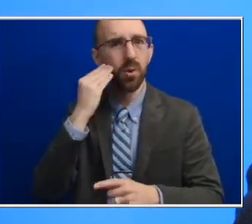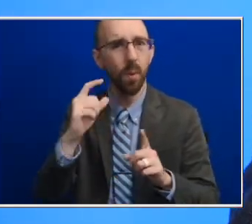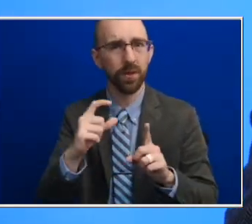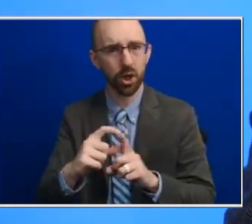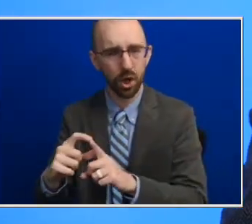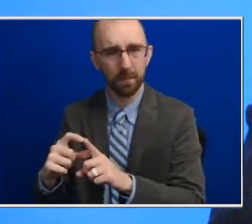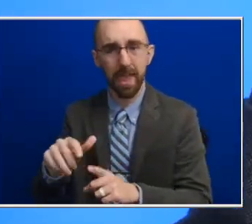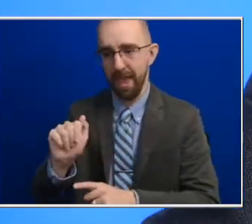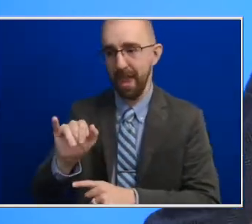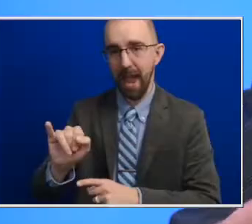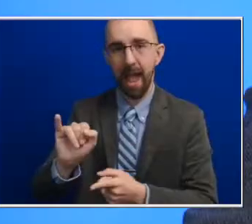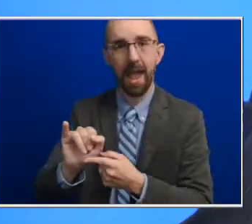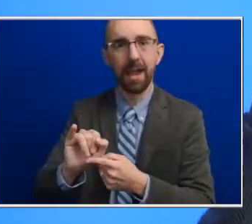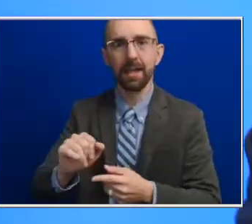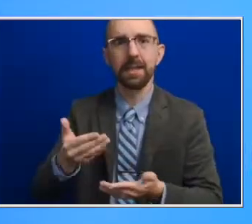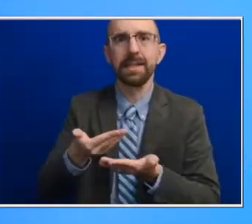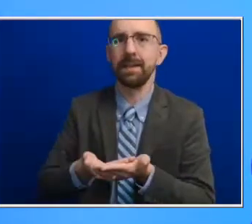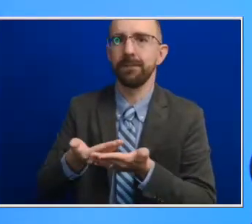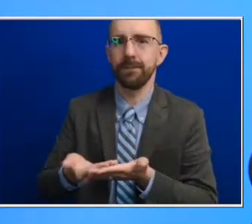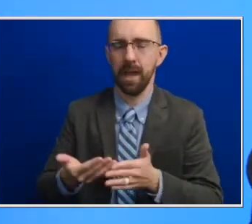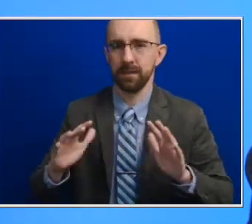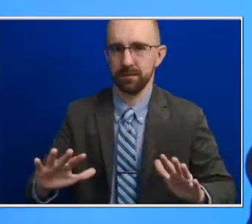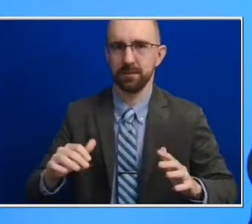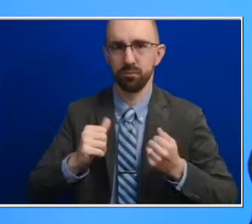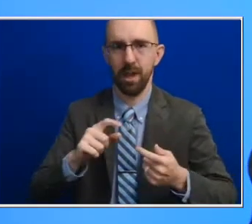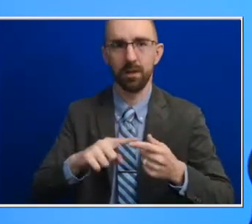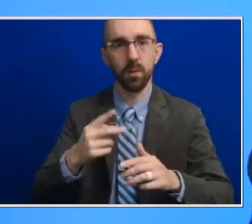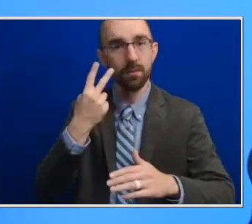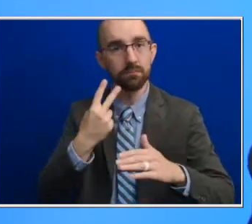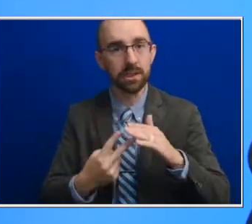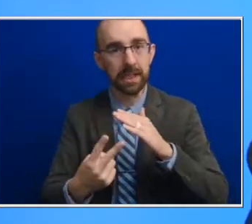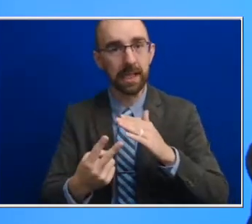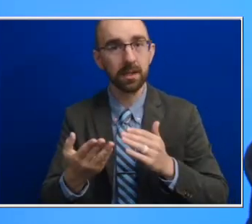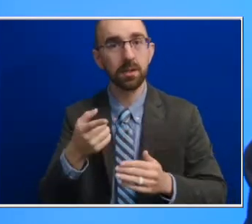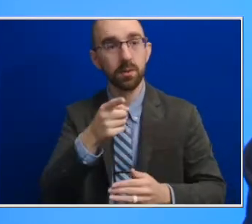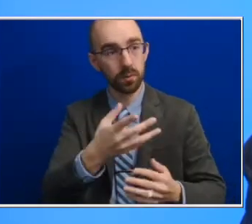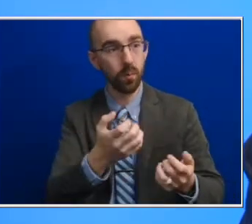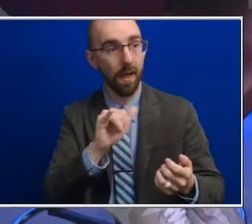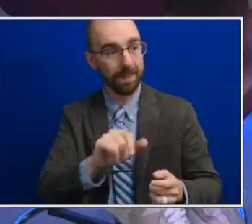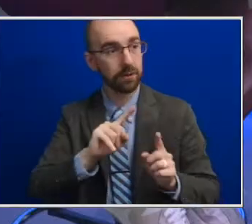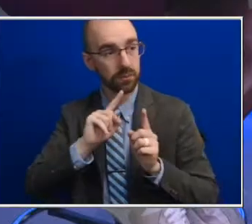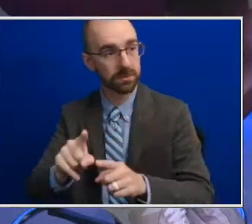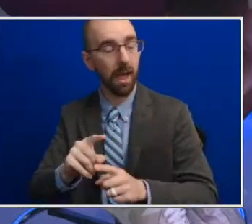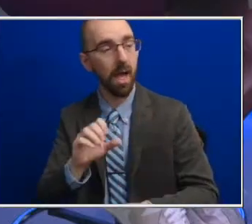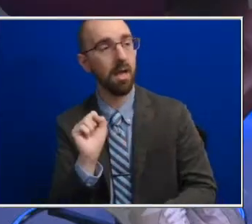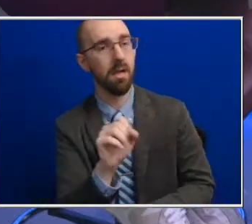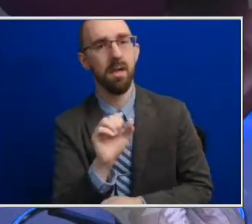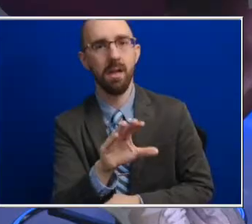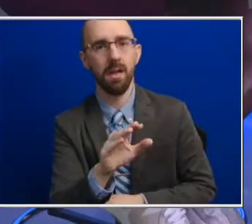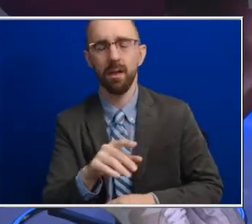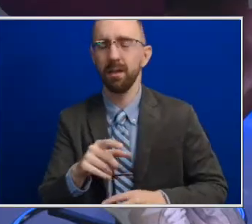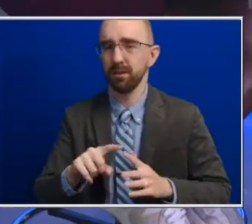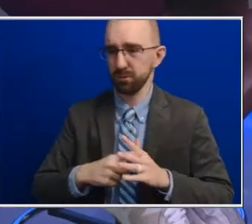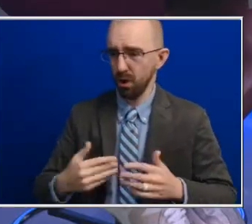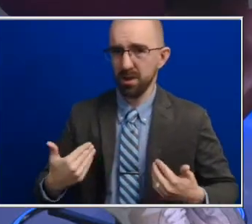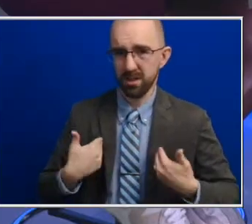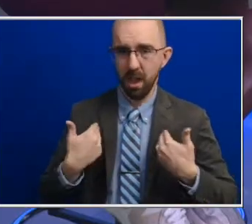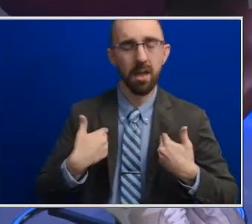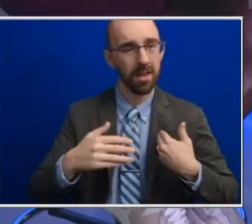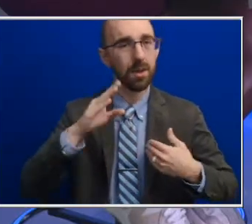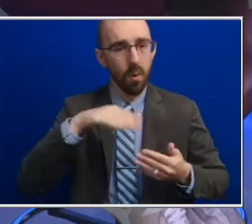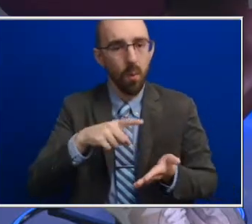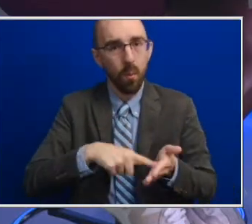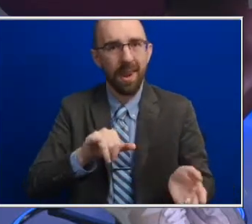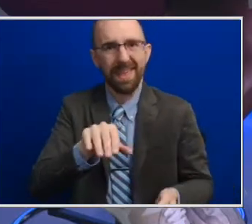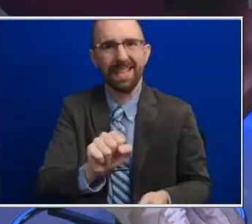is just a device trying to predict what's going to be the response that you want. So start young. Starting young, making sure they know what this is. It